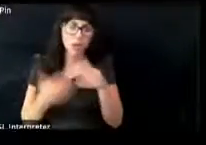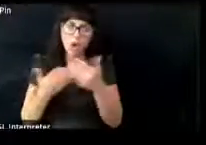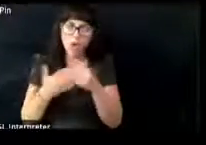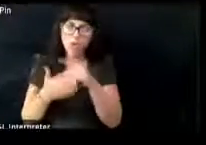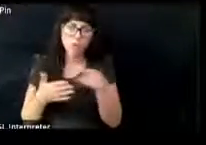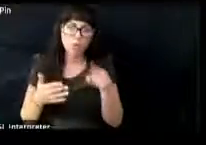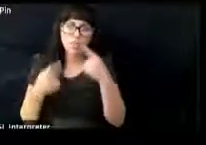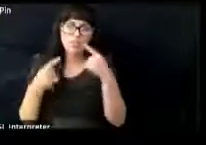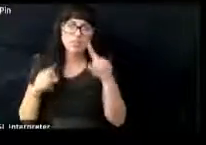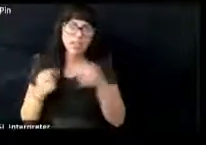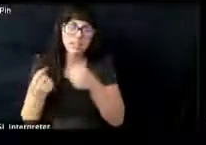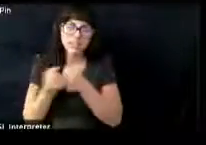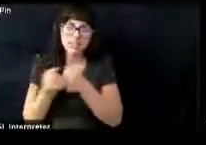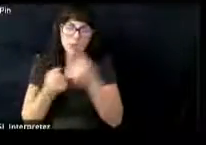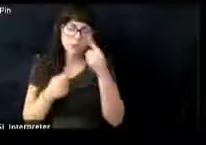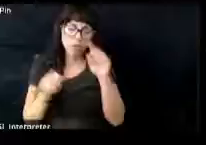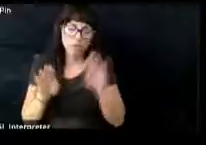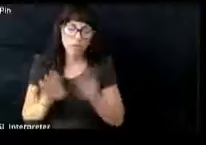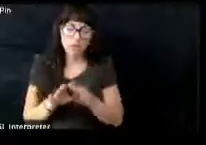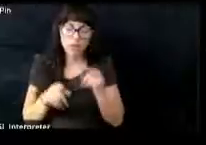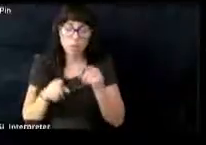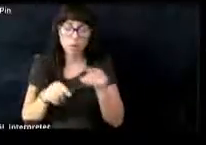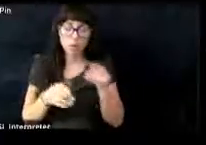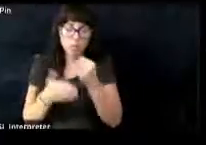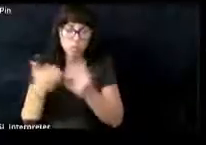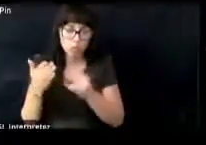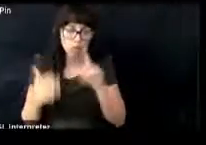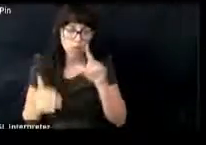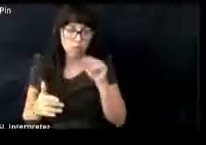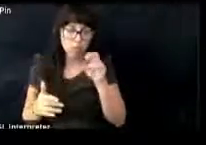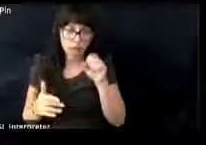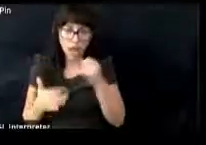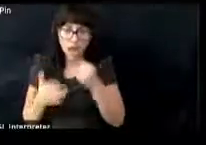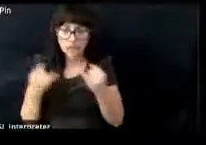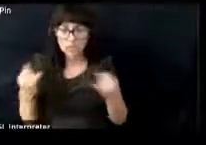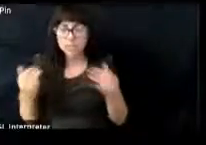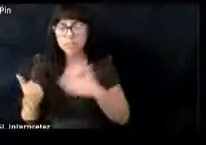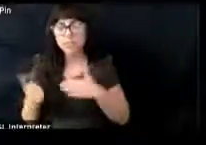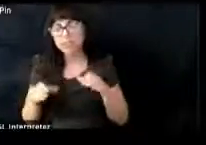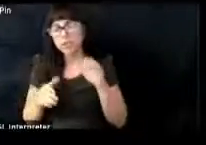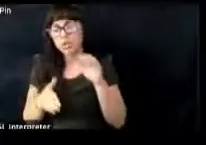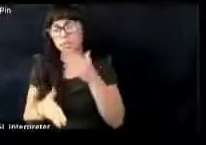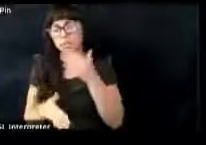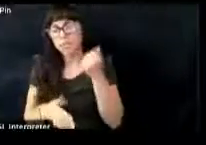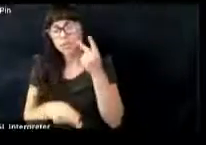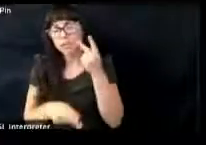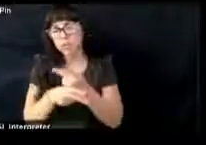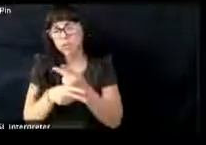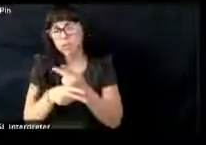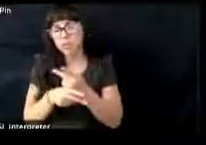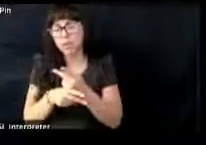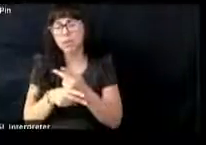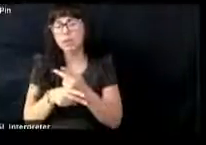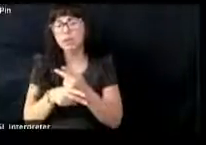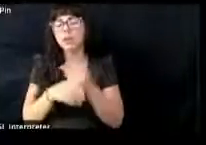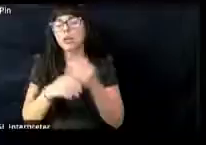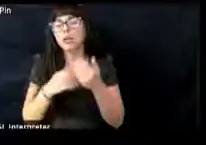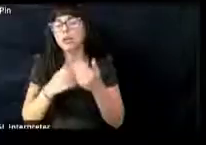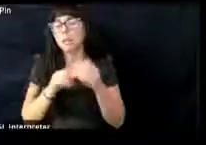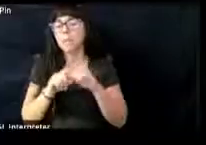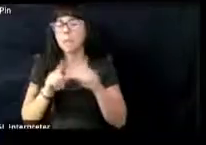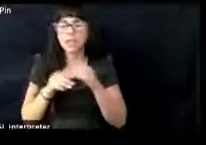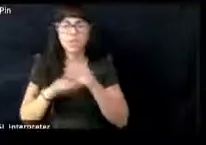you draw the lines, please do your best to protect the population of the San Fernando Valley and do not attach valley folks to districts with